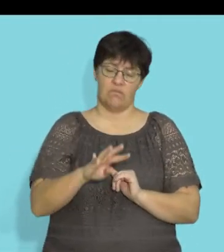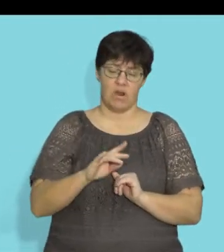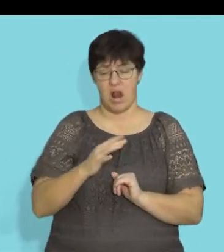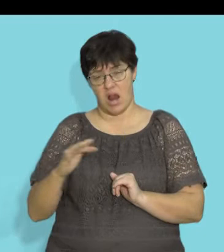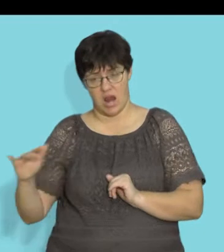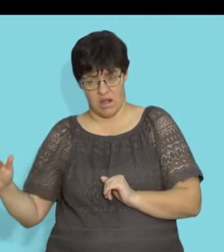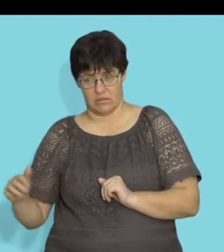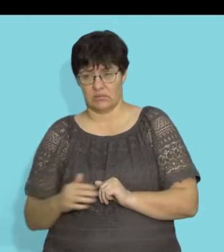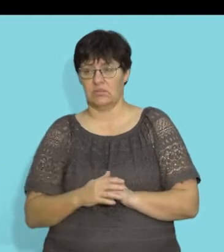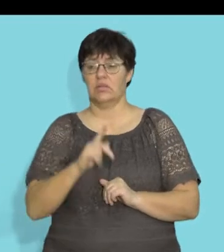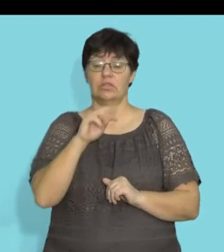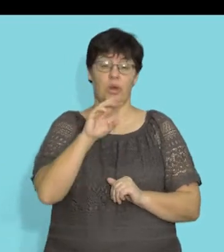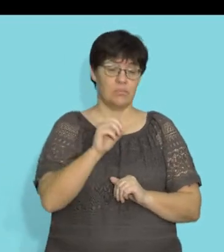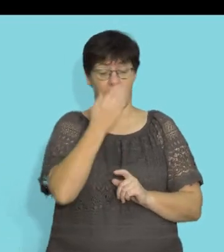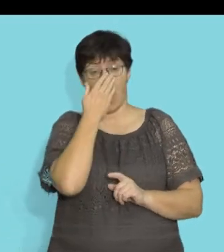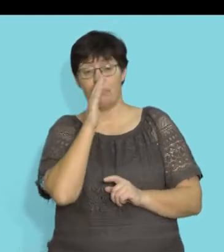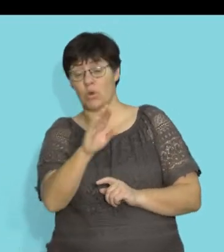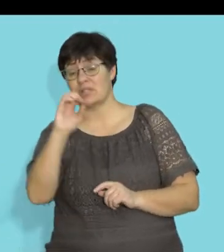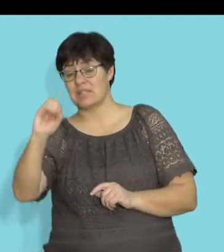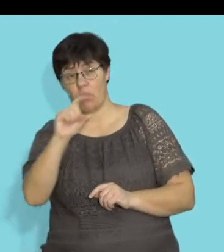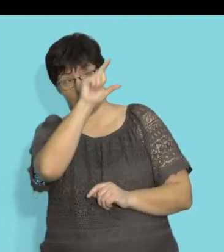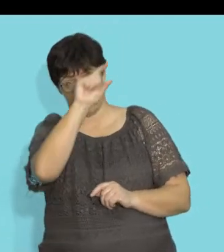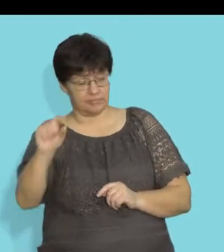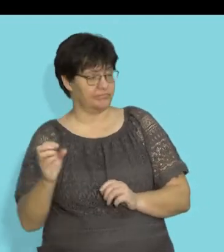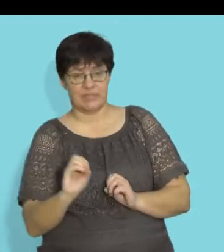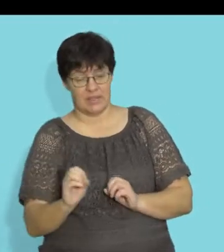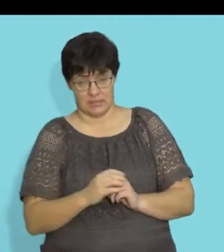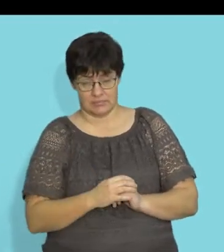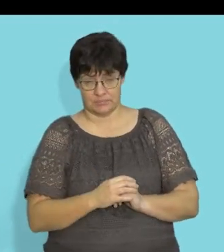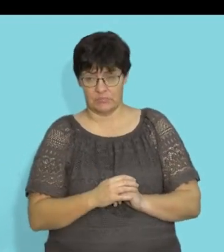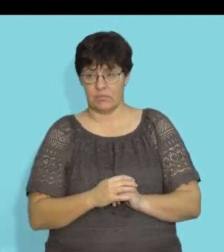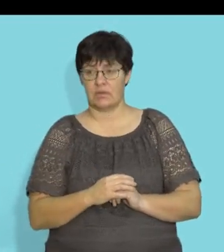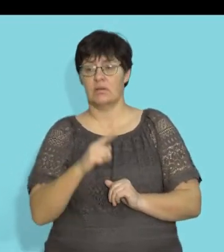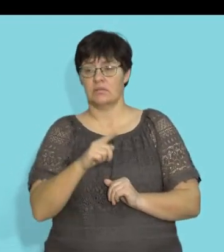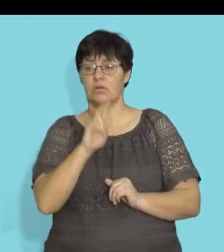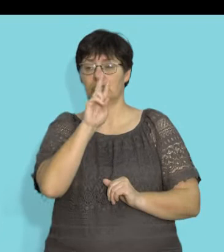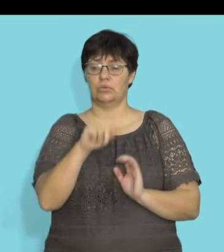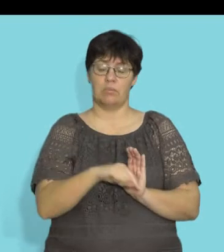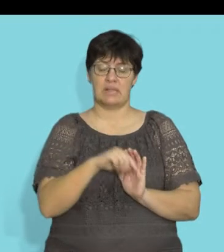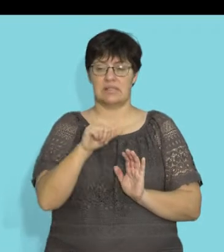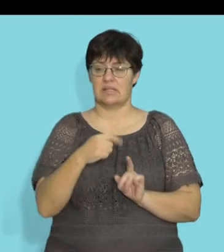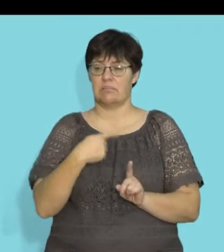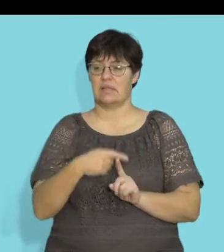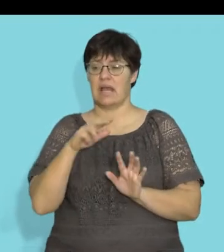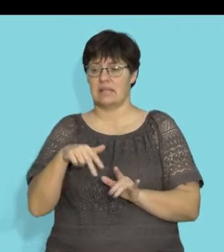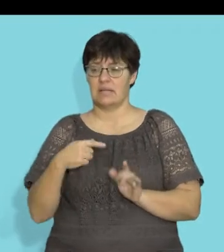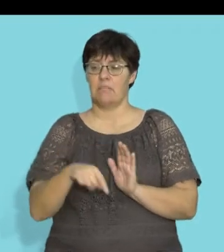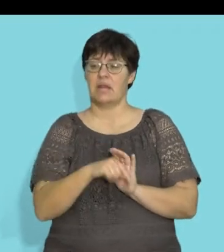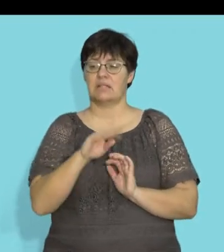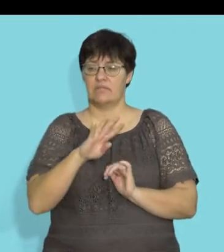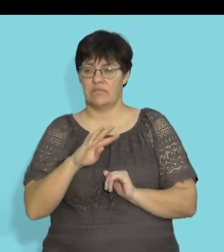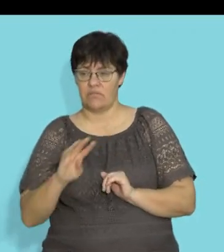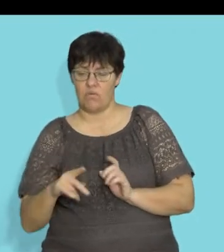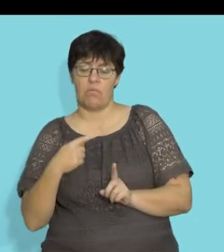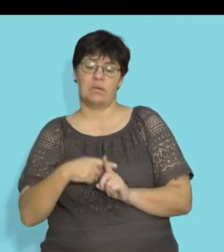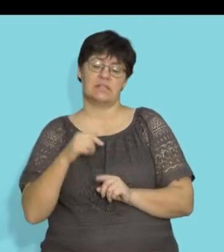on. Again, the terms are not approaching 0. The series would be 2 minus 6 plus 18, going the whole way